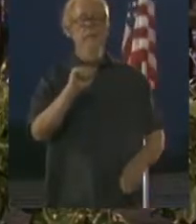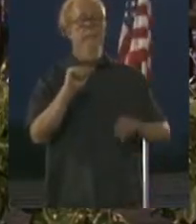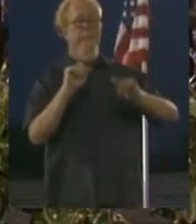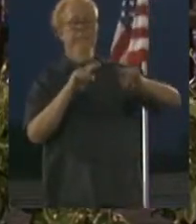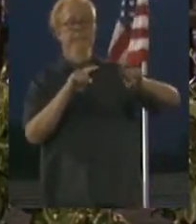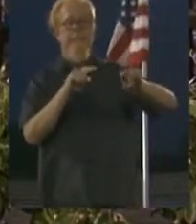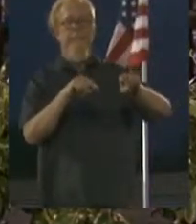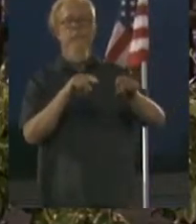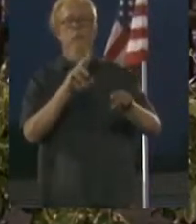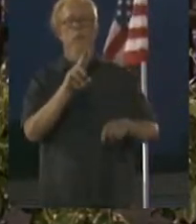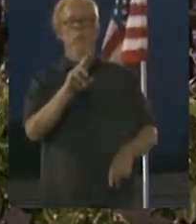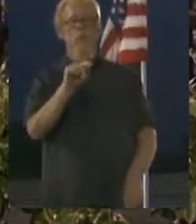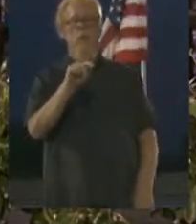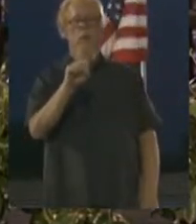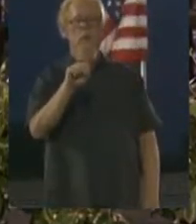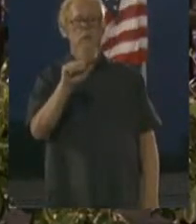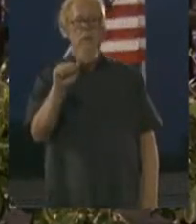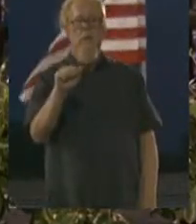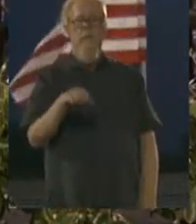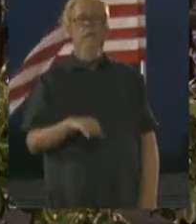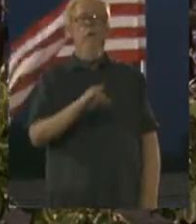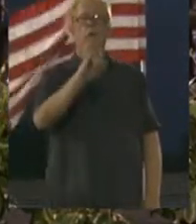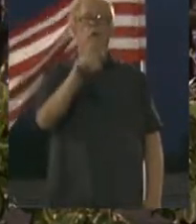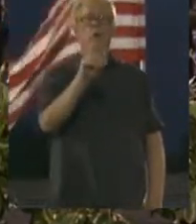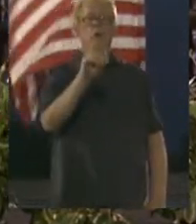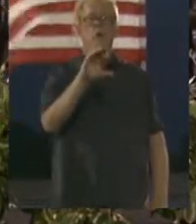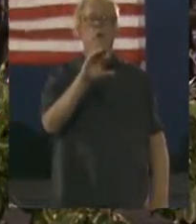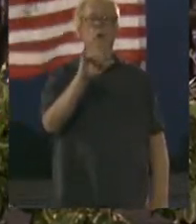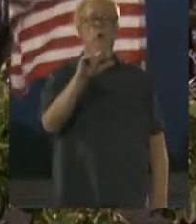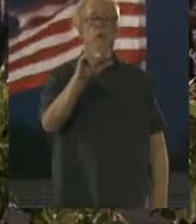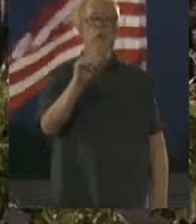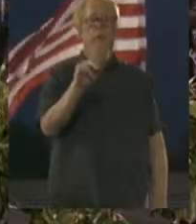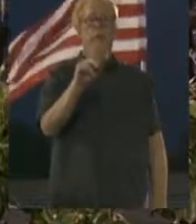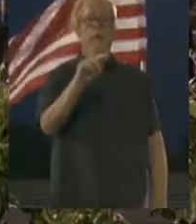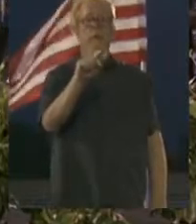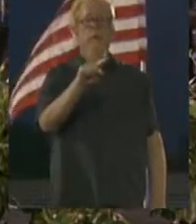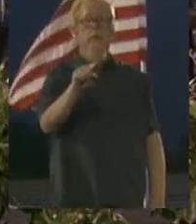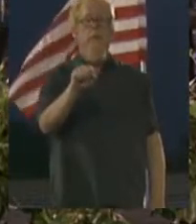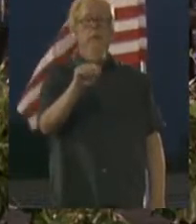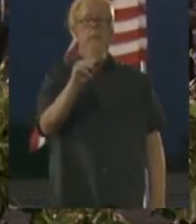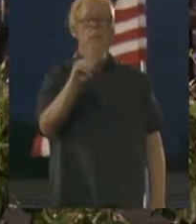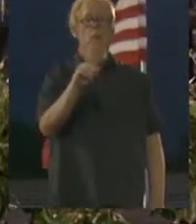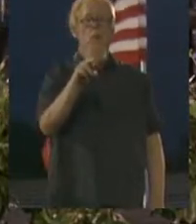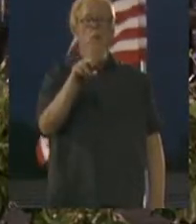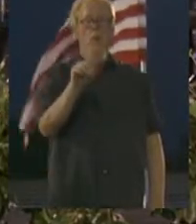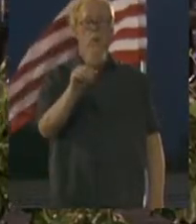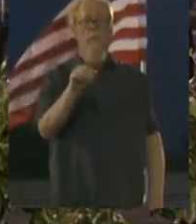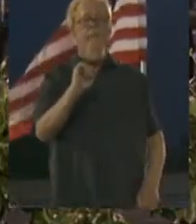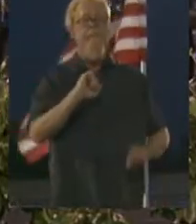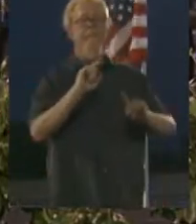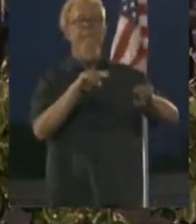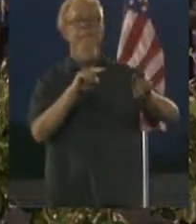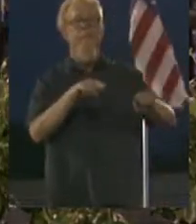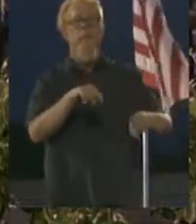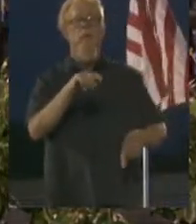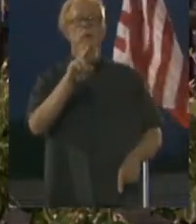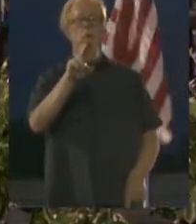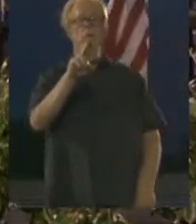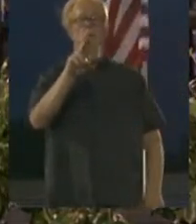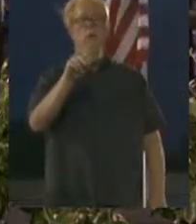Antonio. Jocelyn Ariana Zamora will be attending University of North